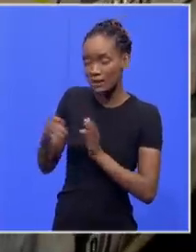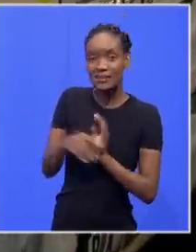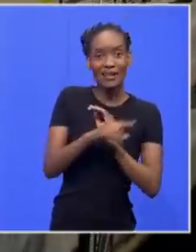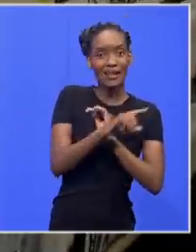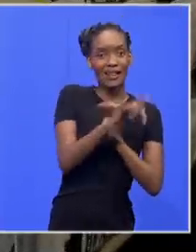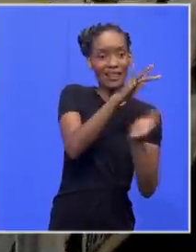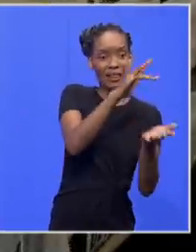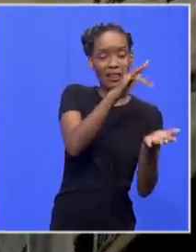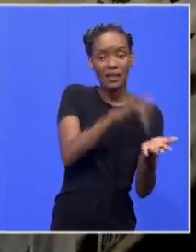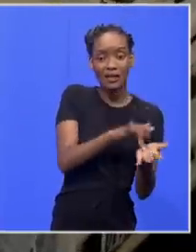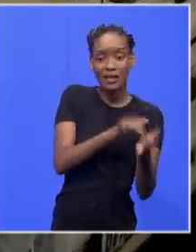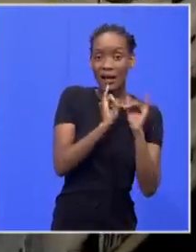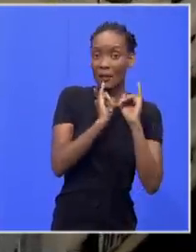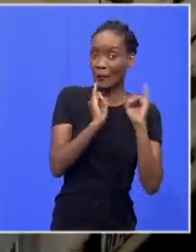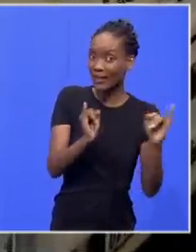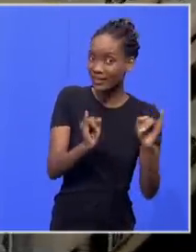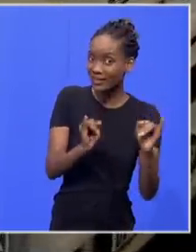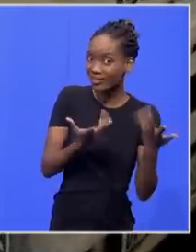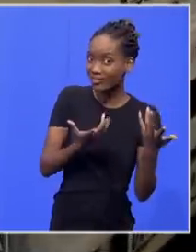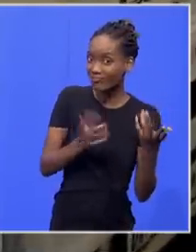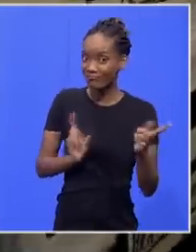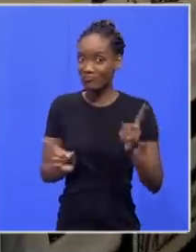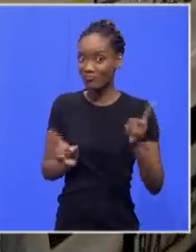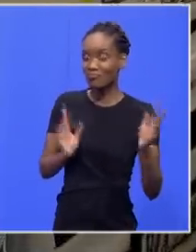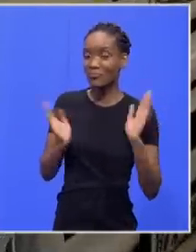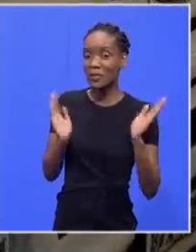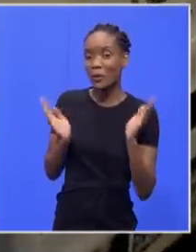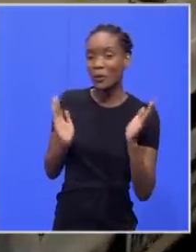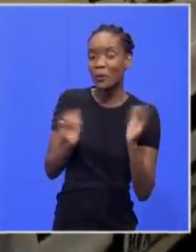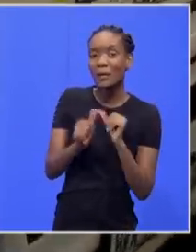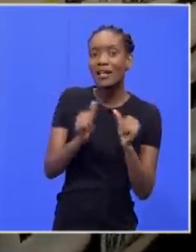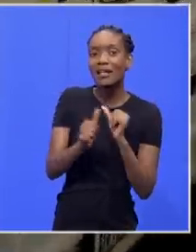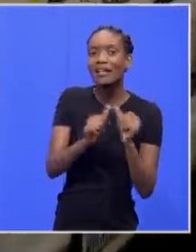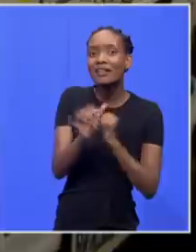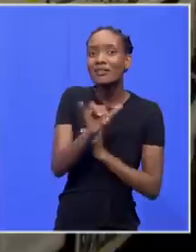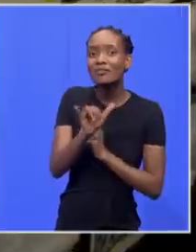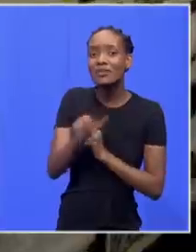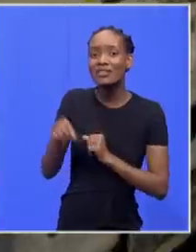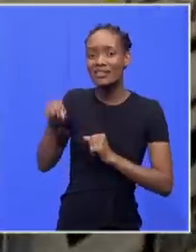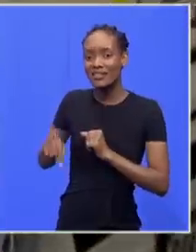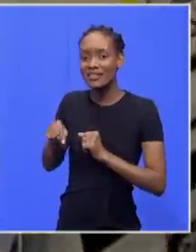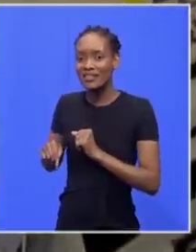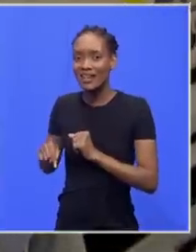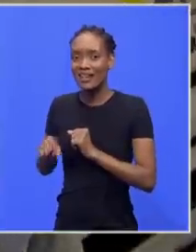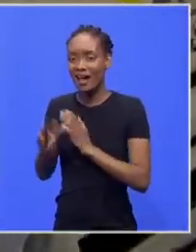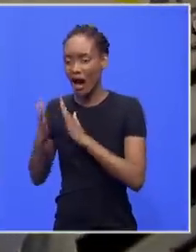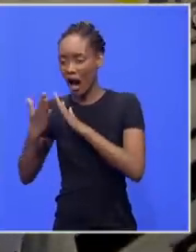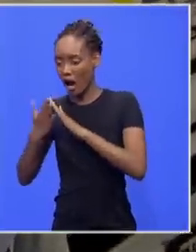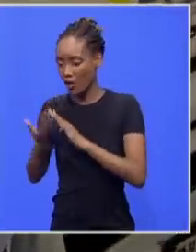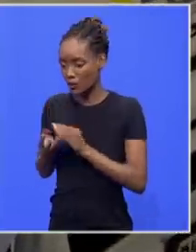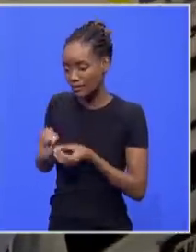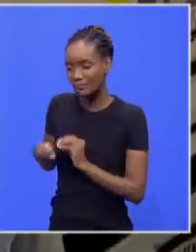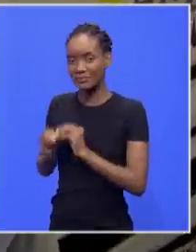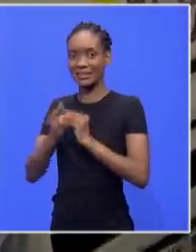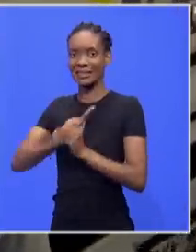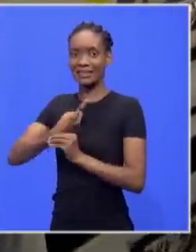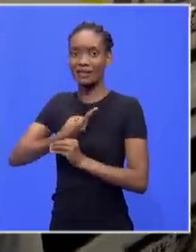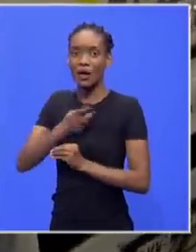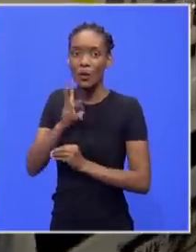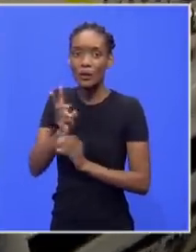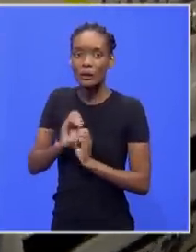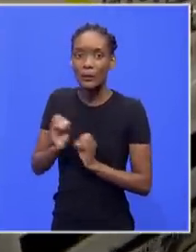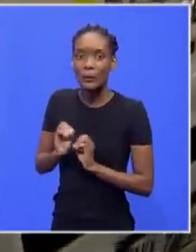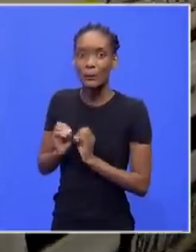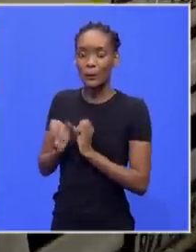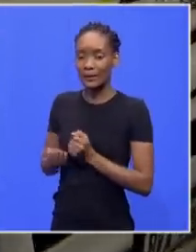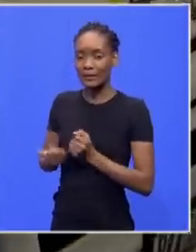of the UN offices? How they've been living in these makeshift structures with no facilities, no services?